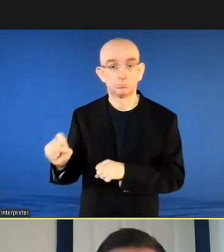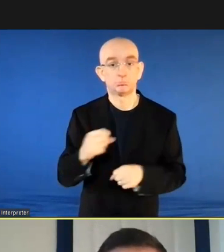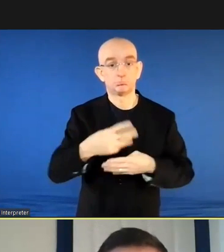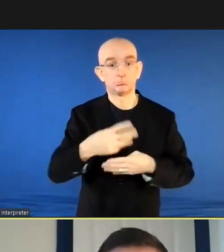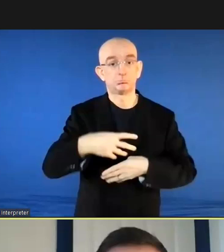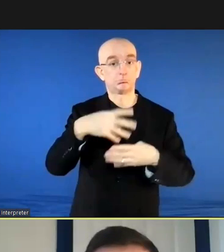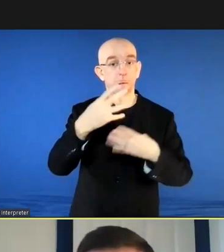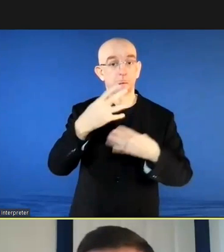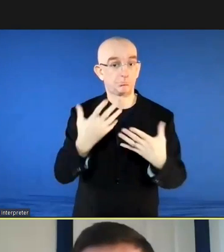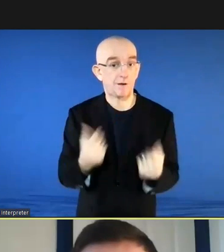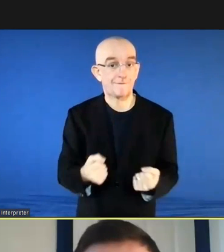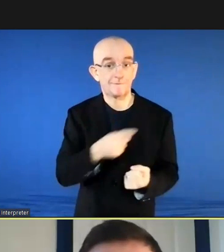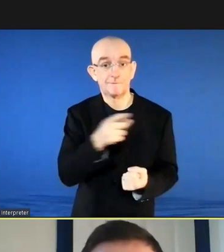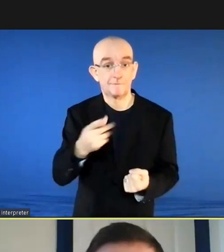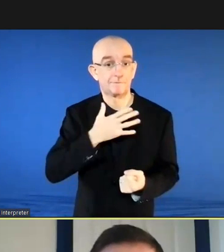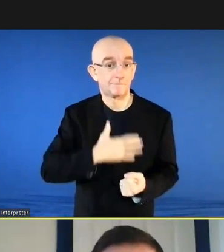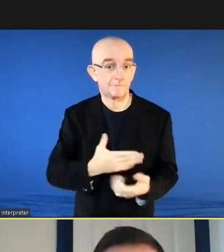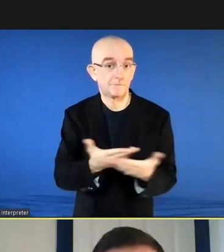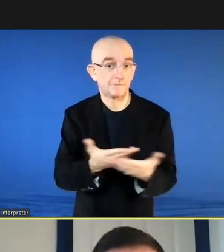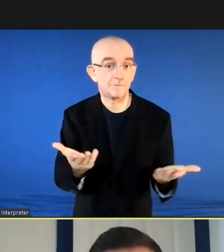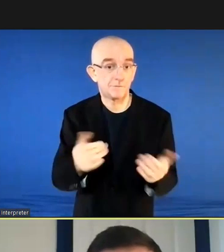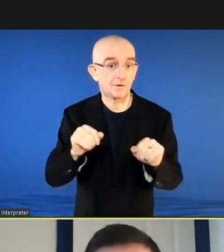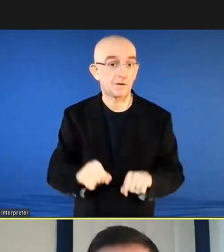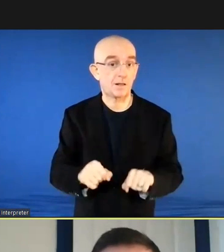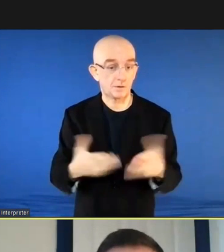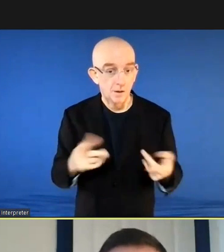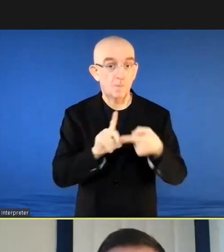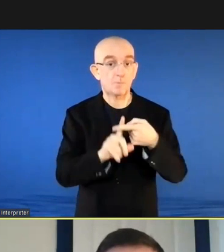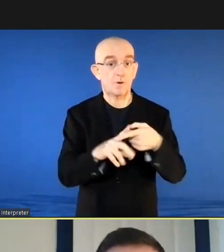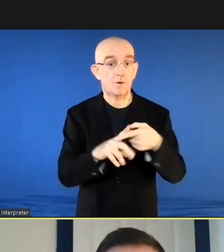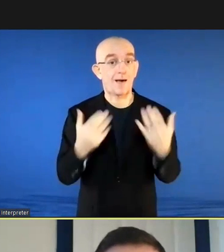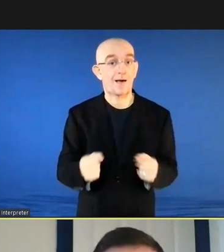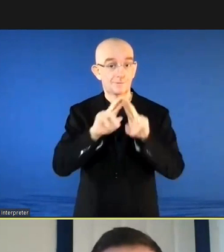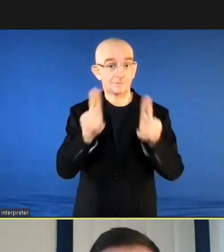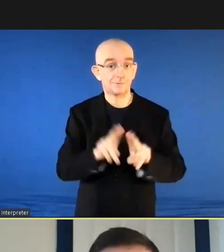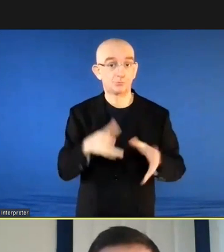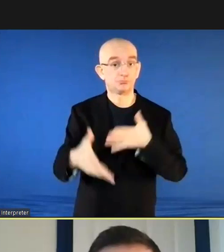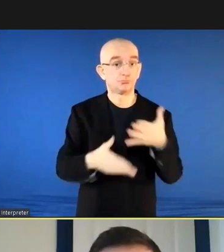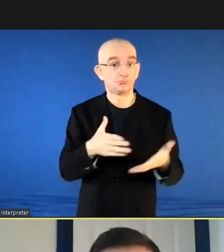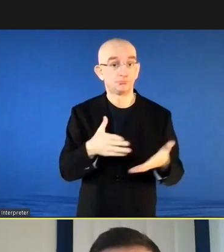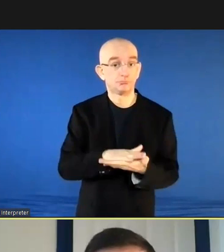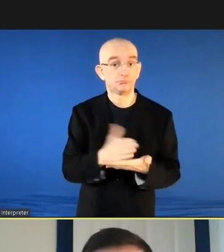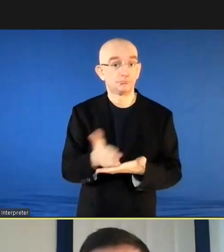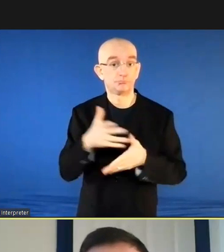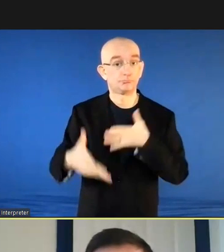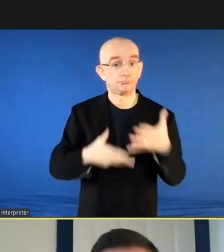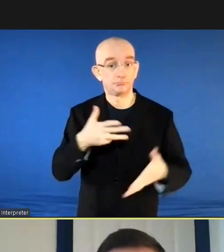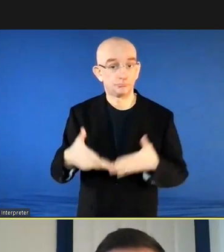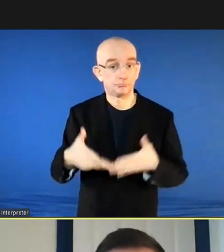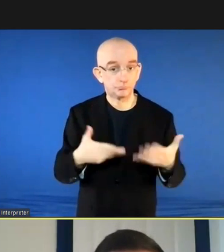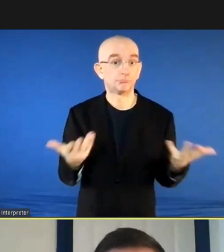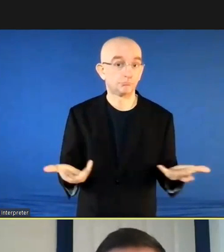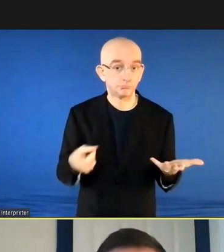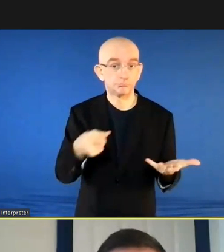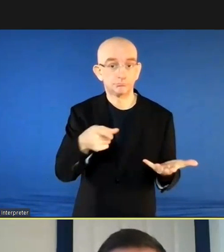have international sign interpreters with us here today as well. And do play around with the settings on your Zoom account, because you can make the